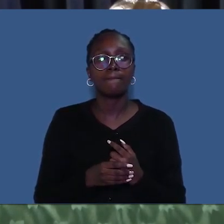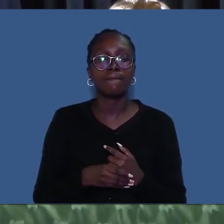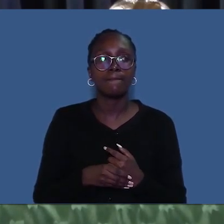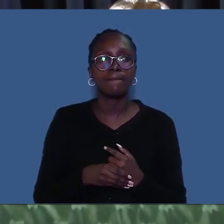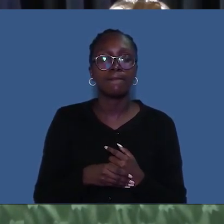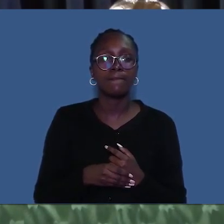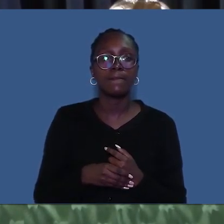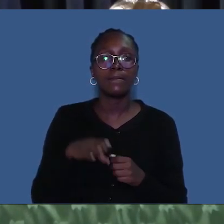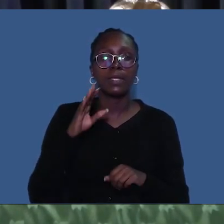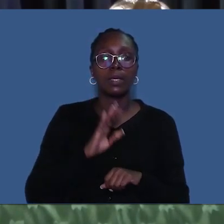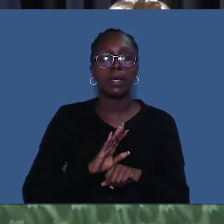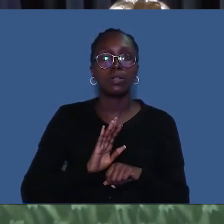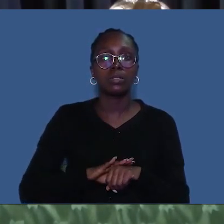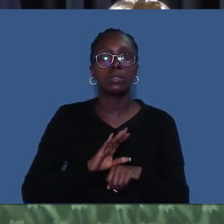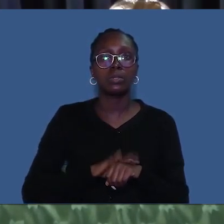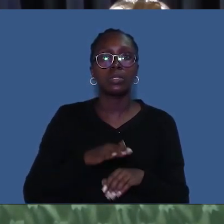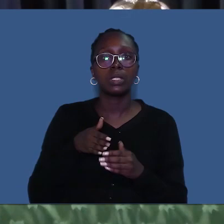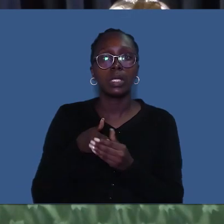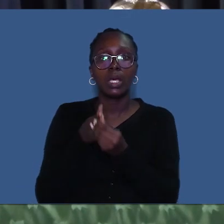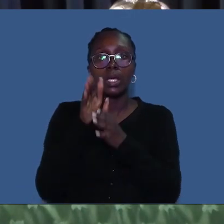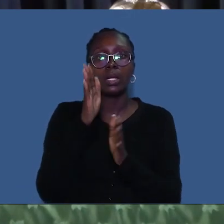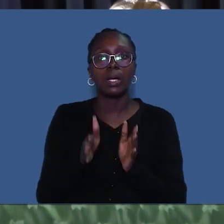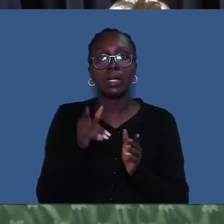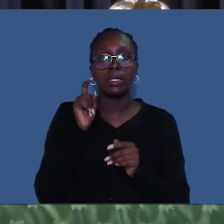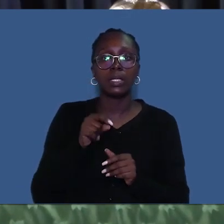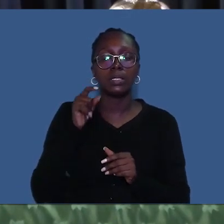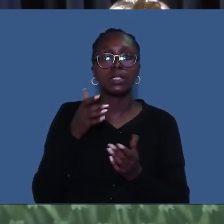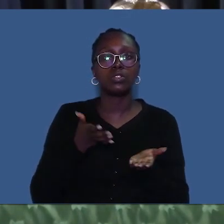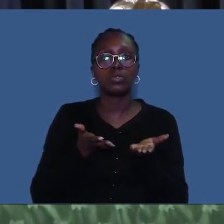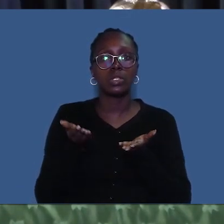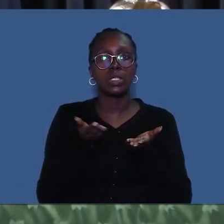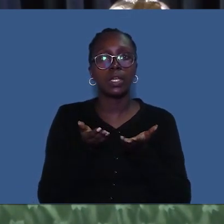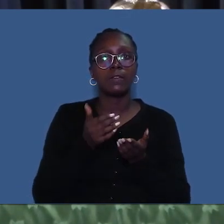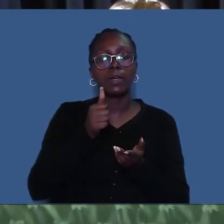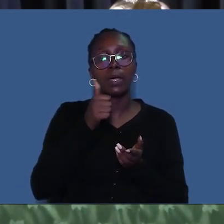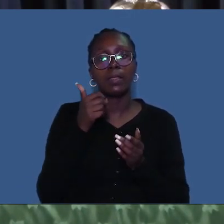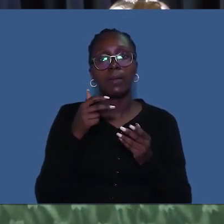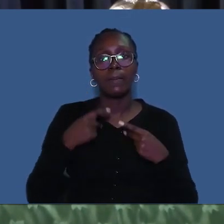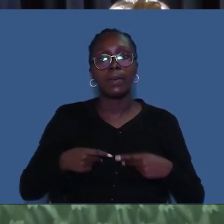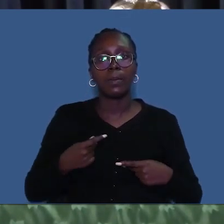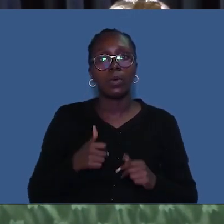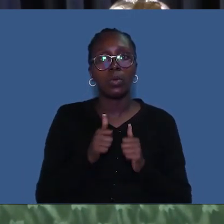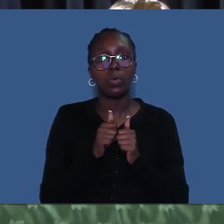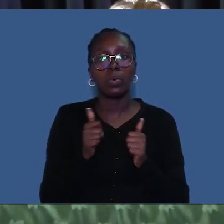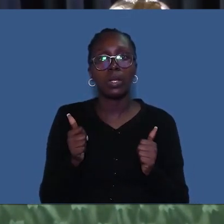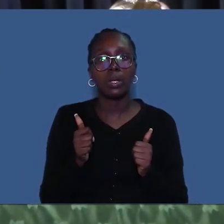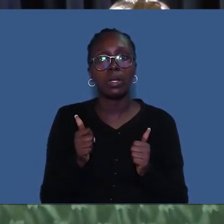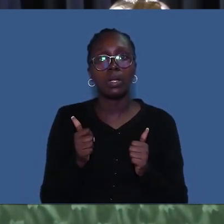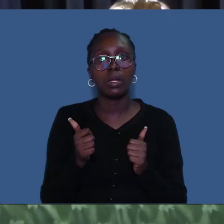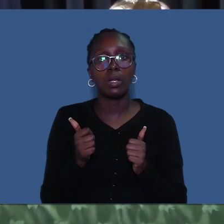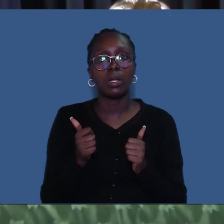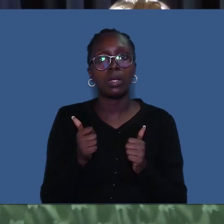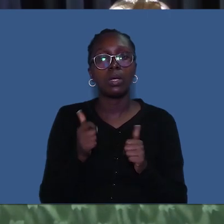over convenient self-serving leadership, and to choose intelligent reasoning over the impulsive highs and lows